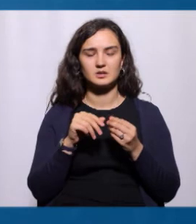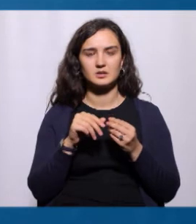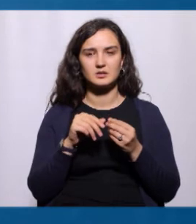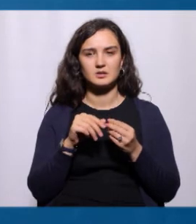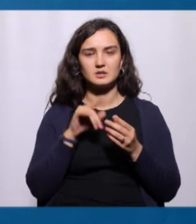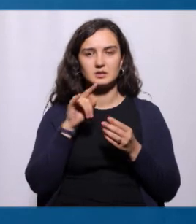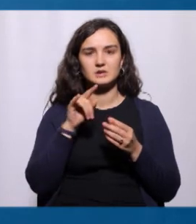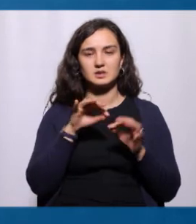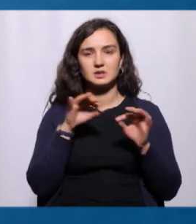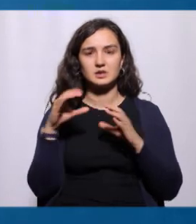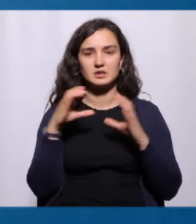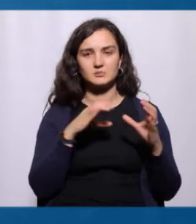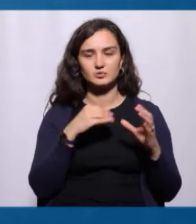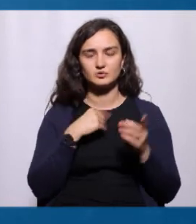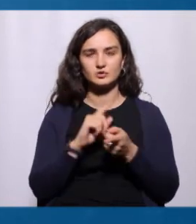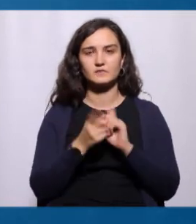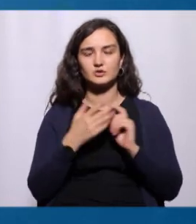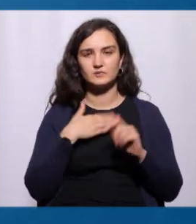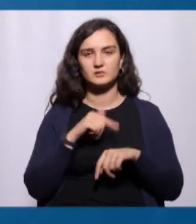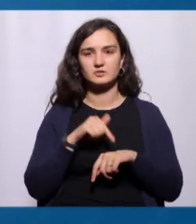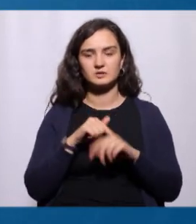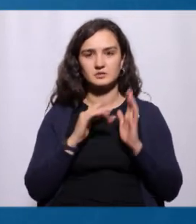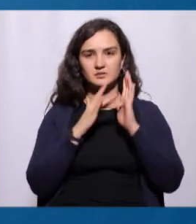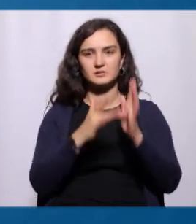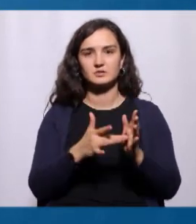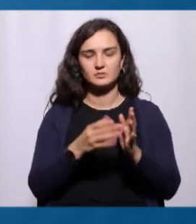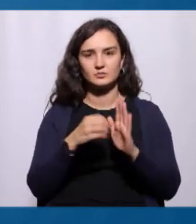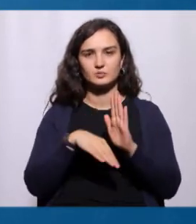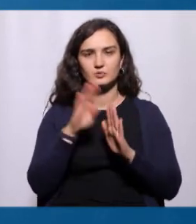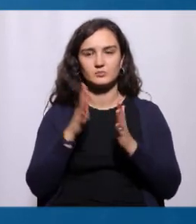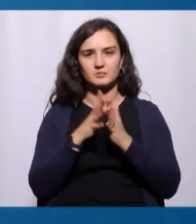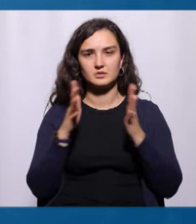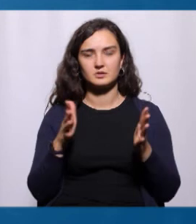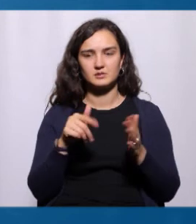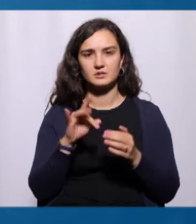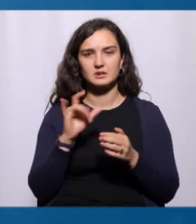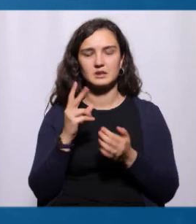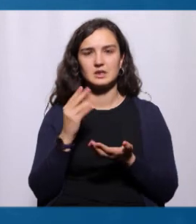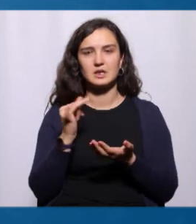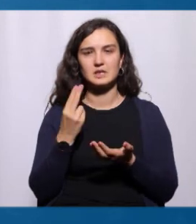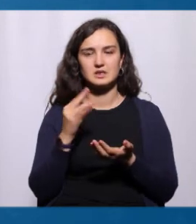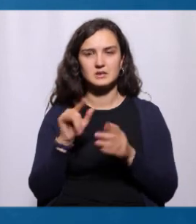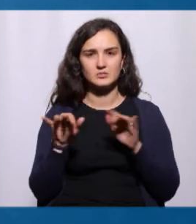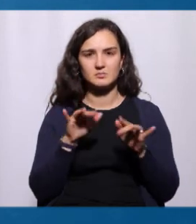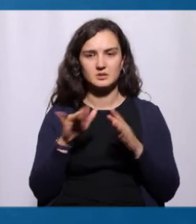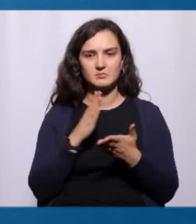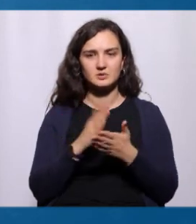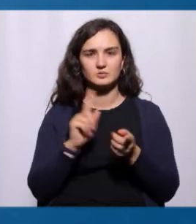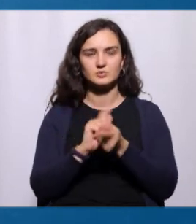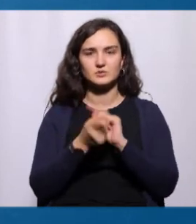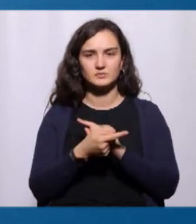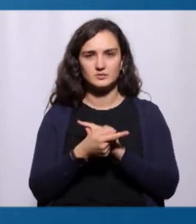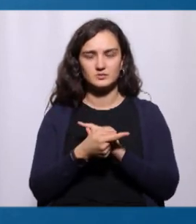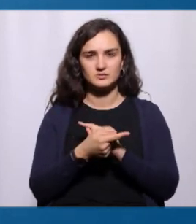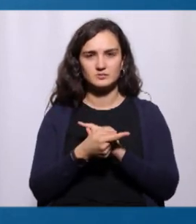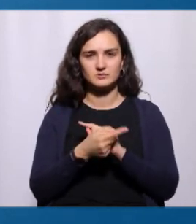transport will change our habits of traveling even more. Recreational activities are going to change